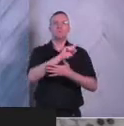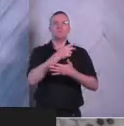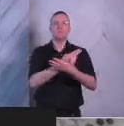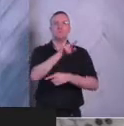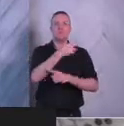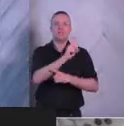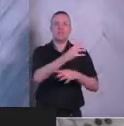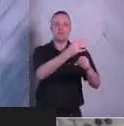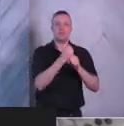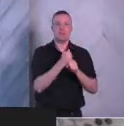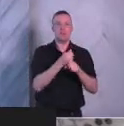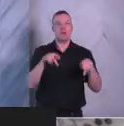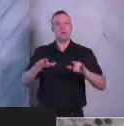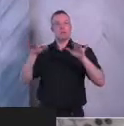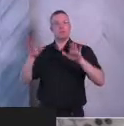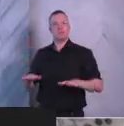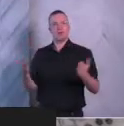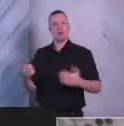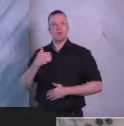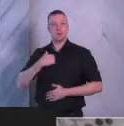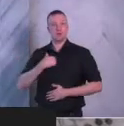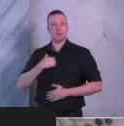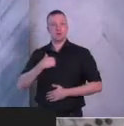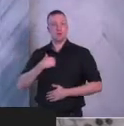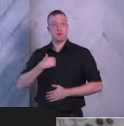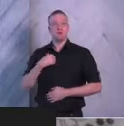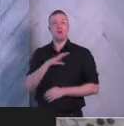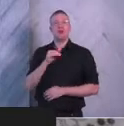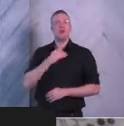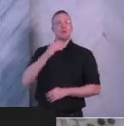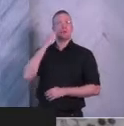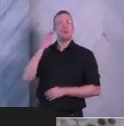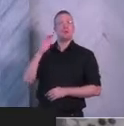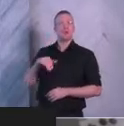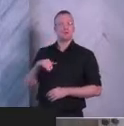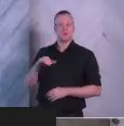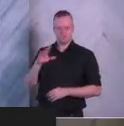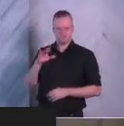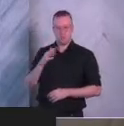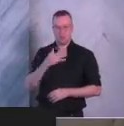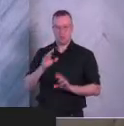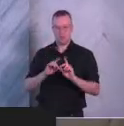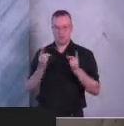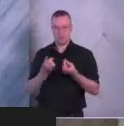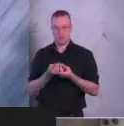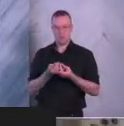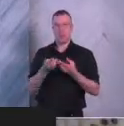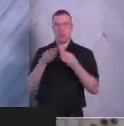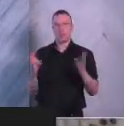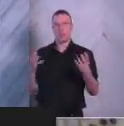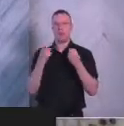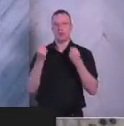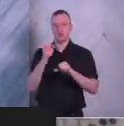stay here in Canada. And I know that my department, which is public health